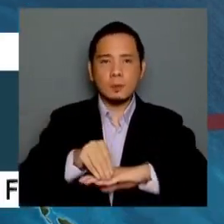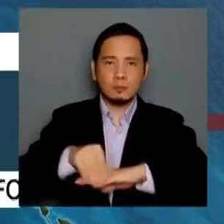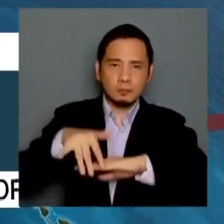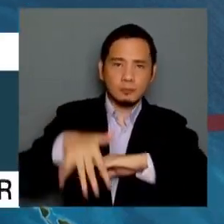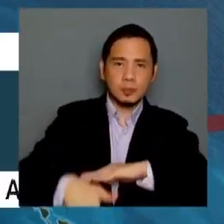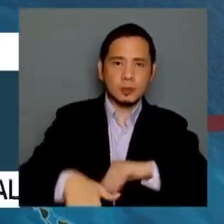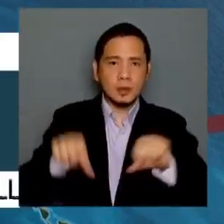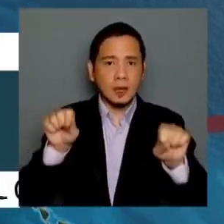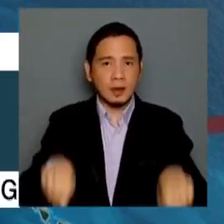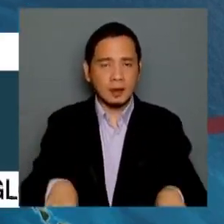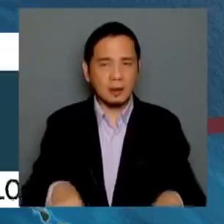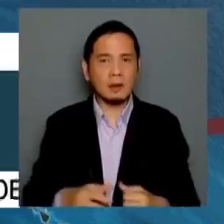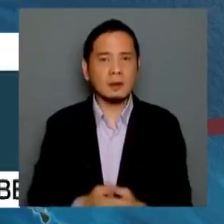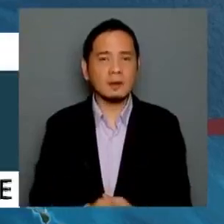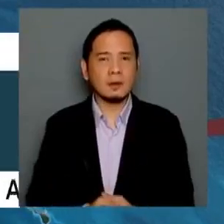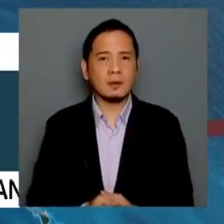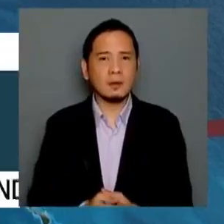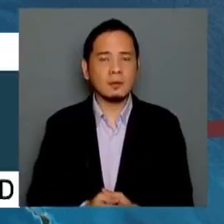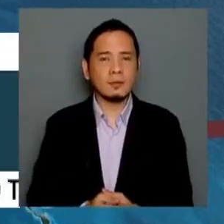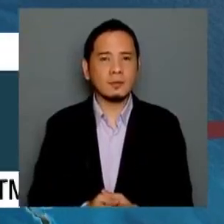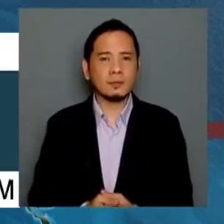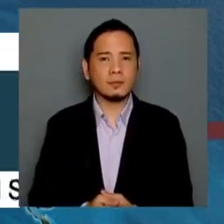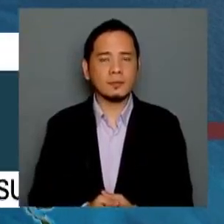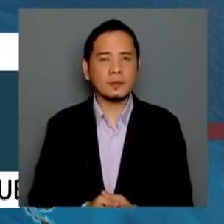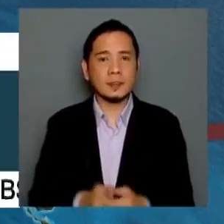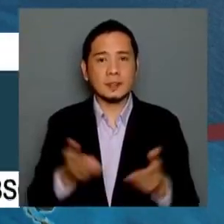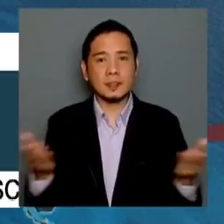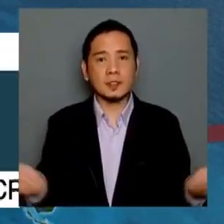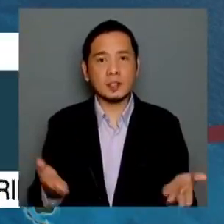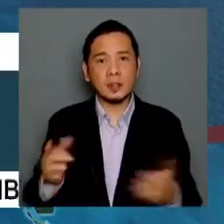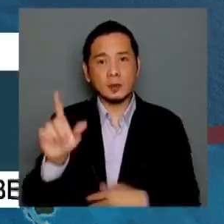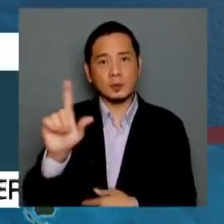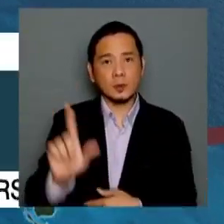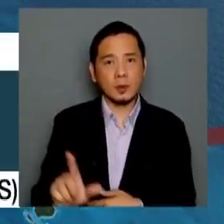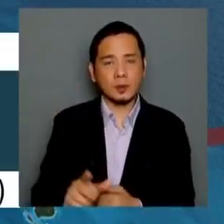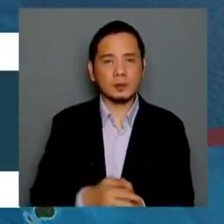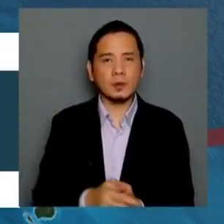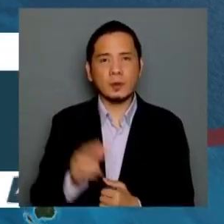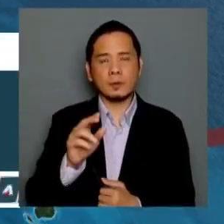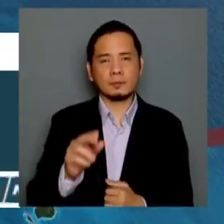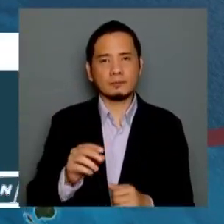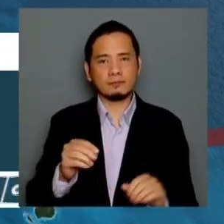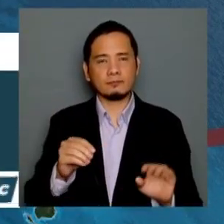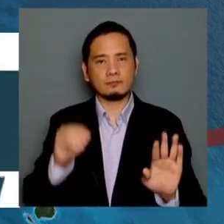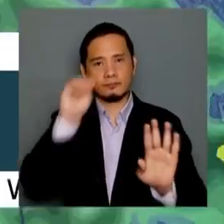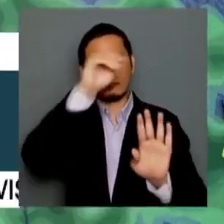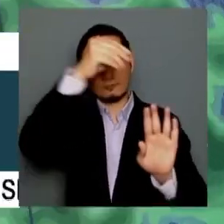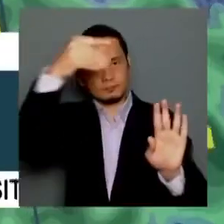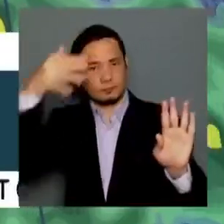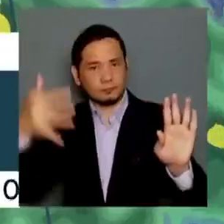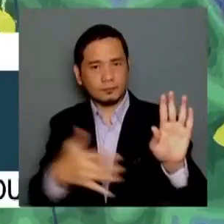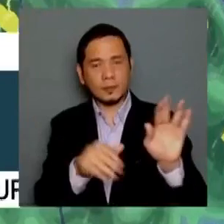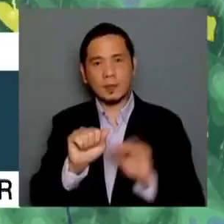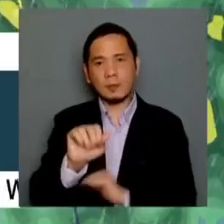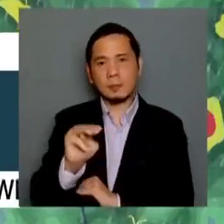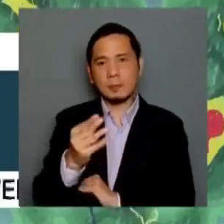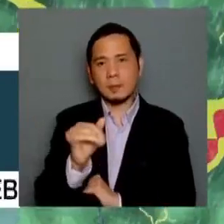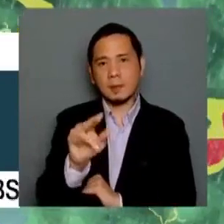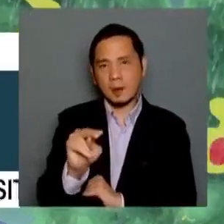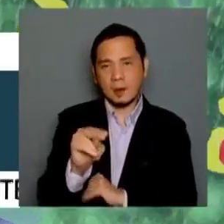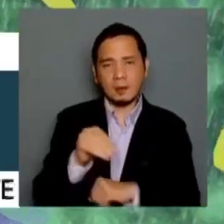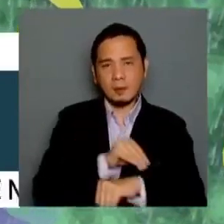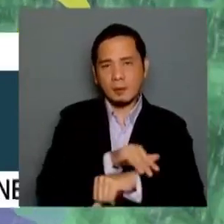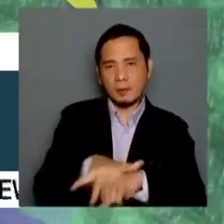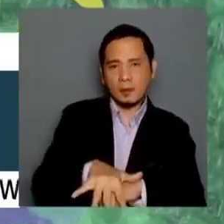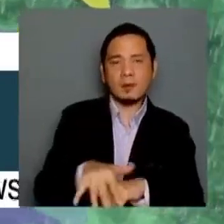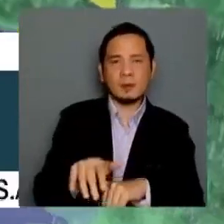the effects of shear line. Meanwhile, here in Luzon, the northeast monsoon will be continuing to prevail and affect most of Luzon and